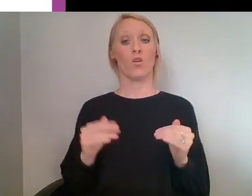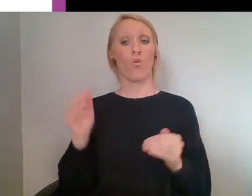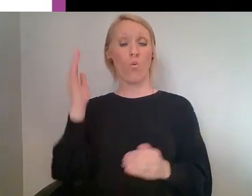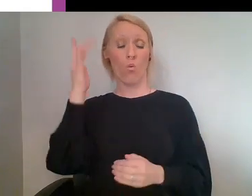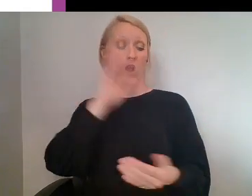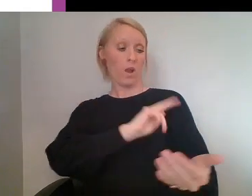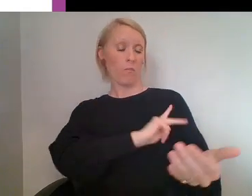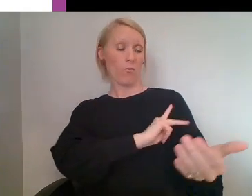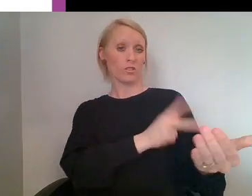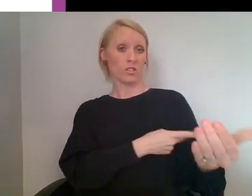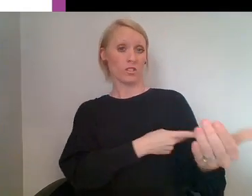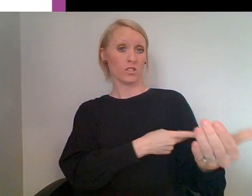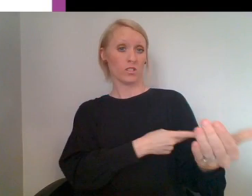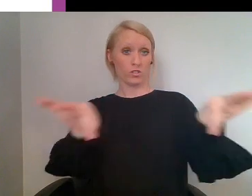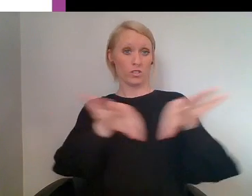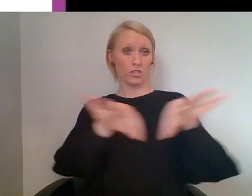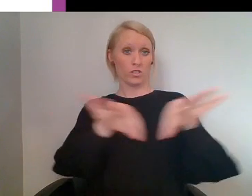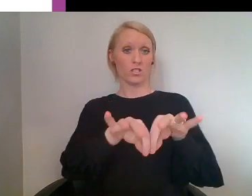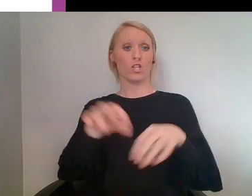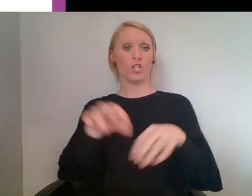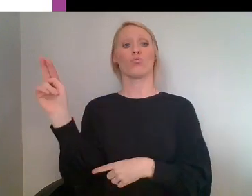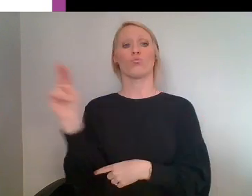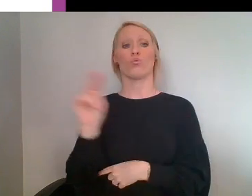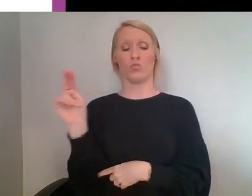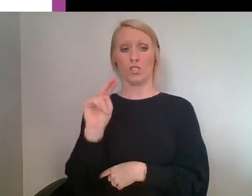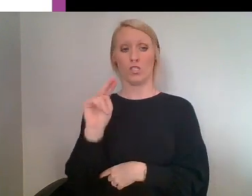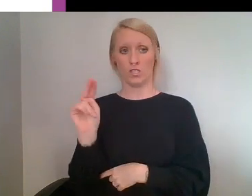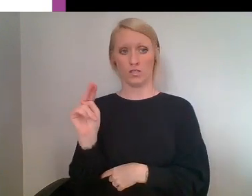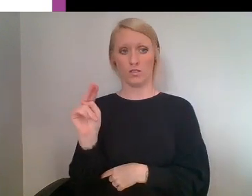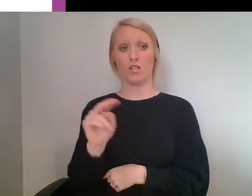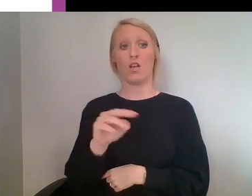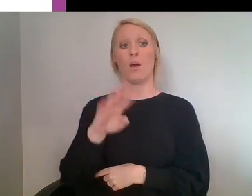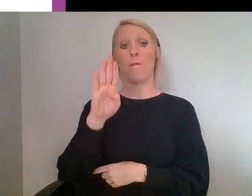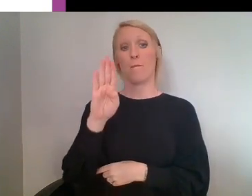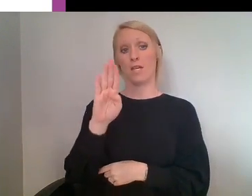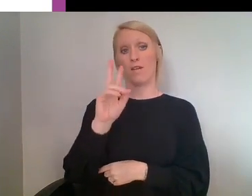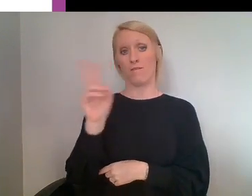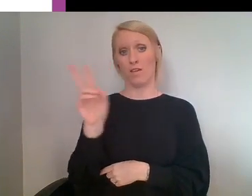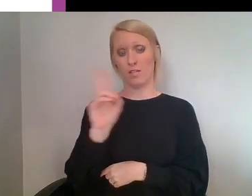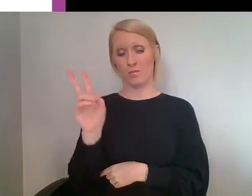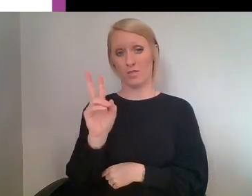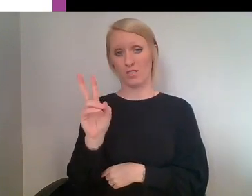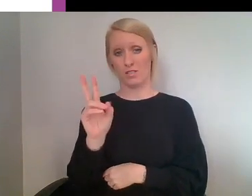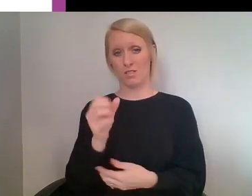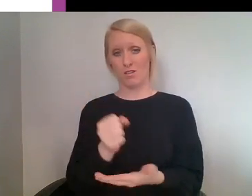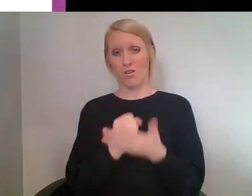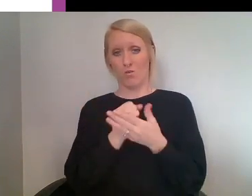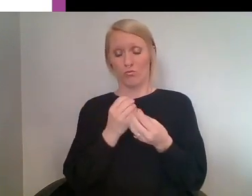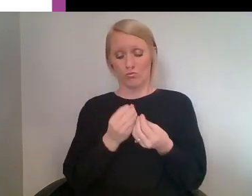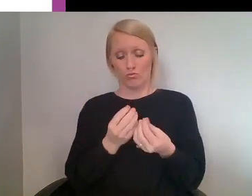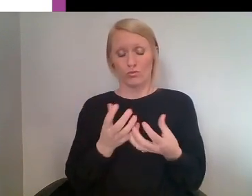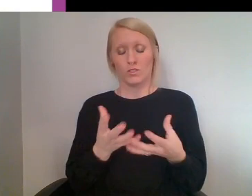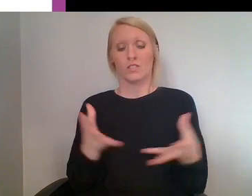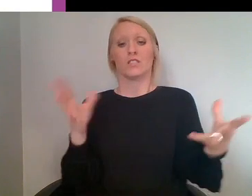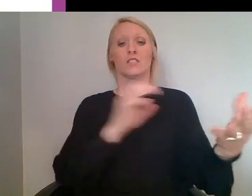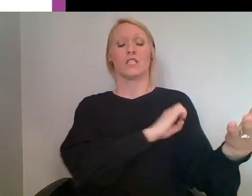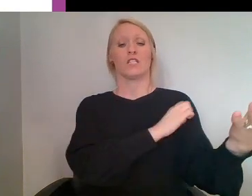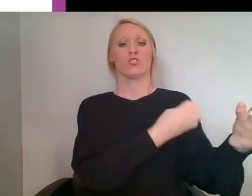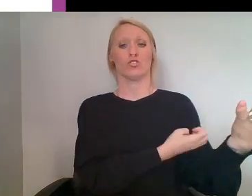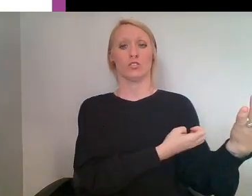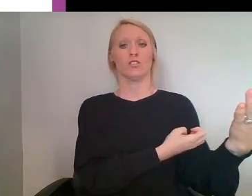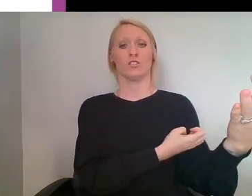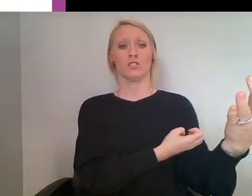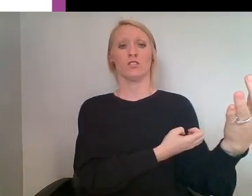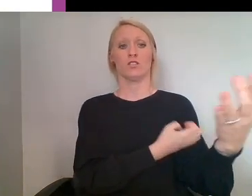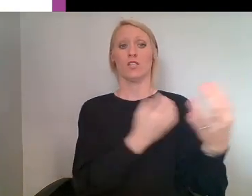come in proteins. Proteins are very high in B vitamins. They help the body release energy. It's a vital role in the nervous system and in